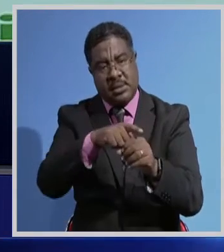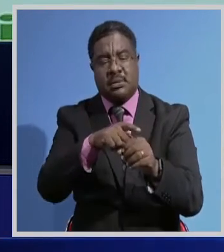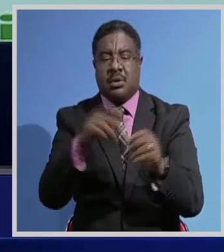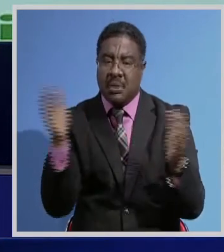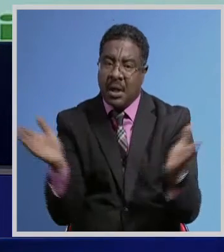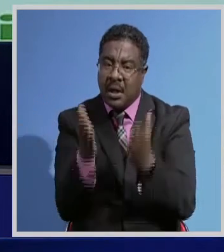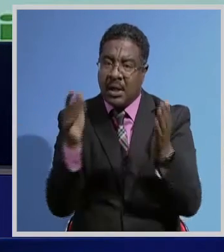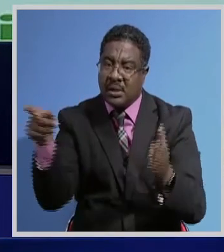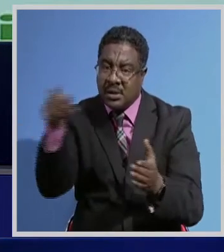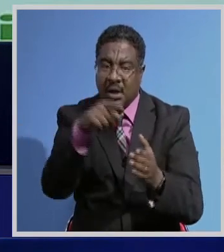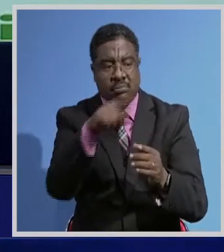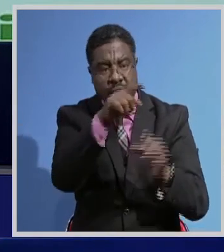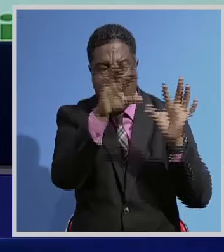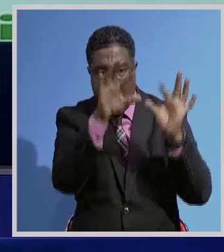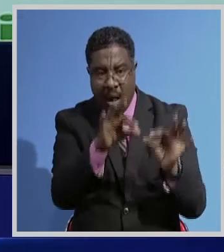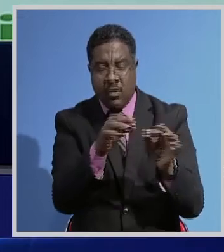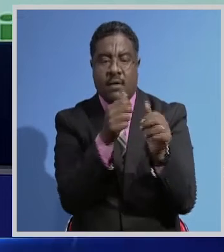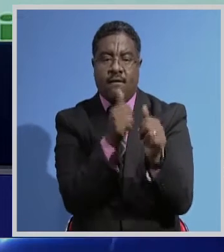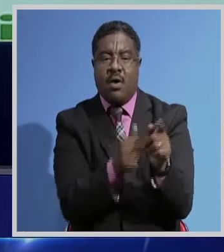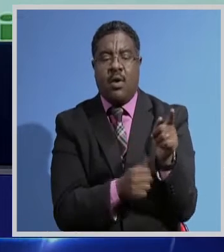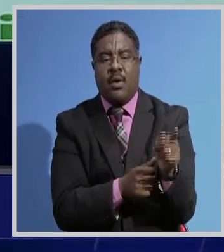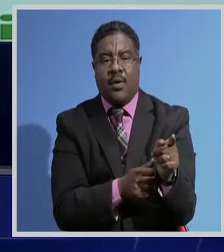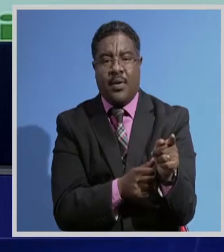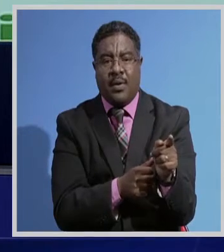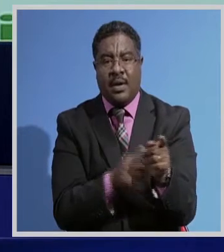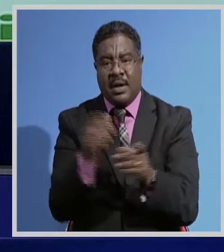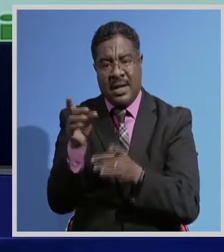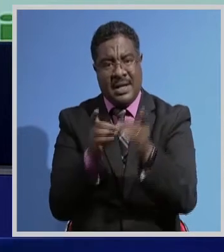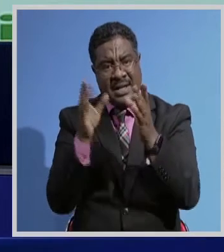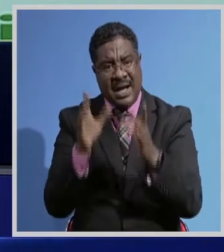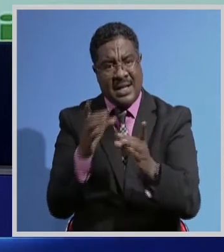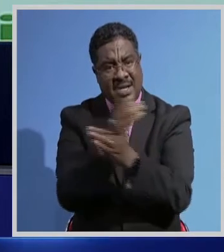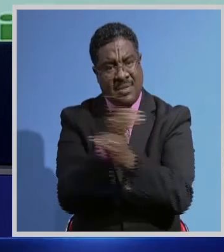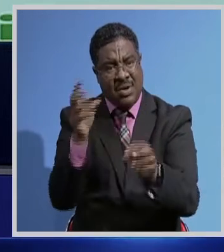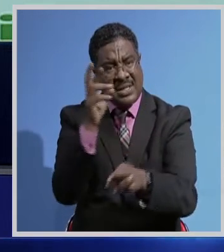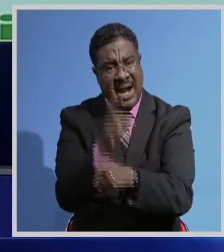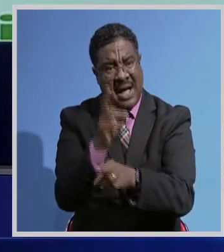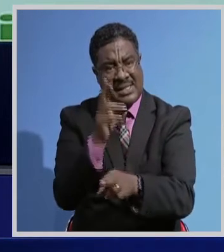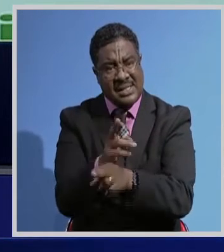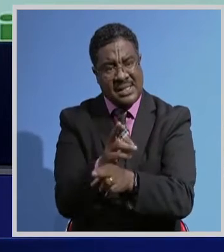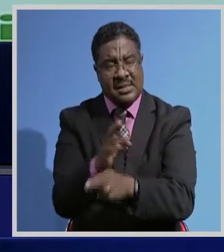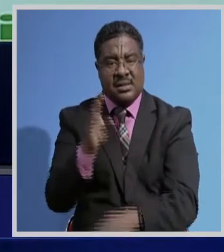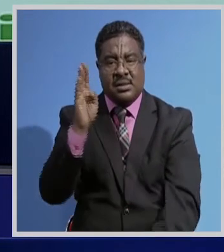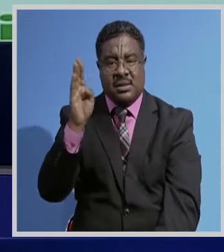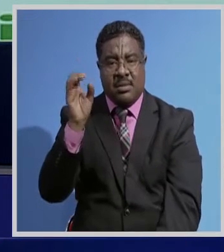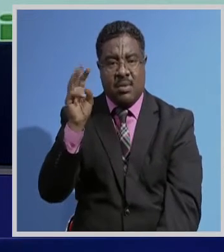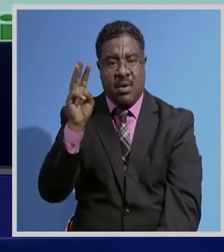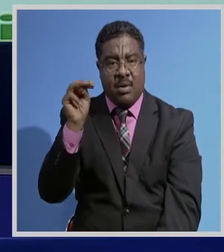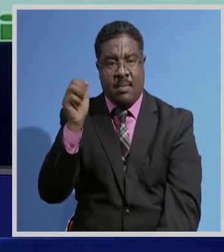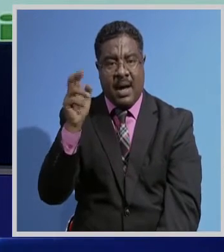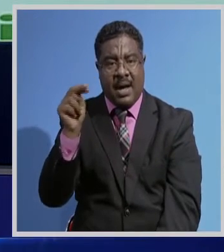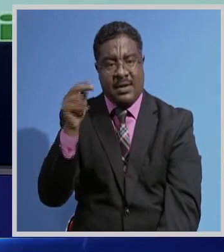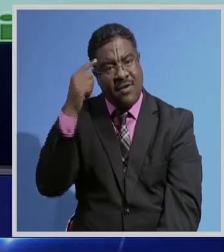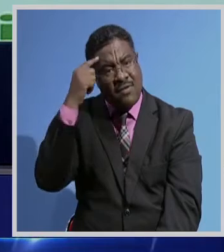the demand for accountability. Meanwhile, USA Director Democracy Rights and Governance, Nina Bowen, said the simplified report